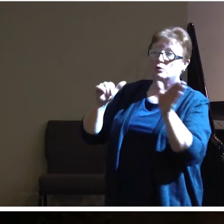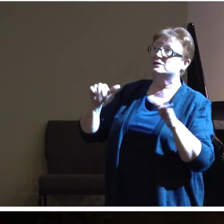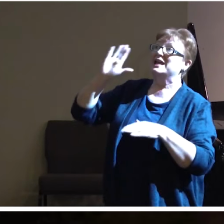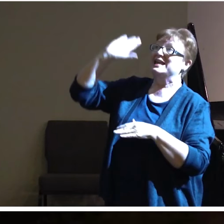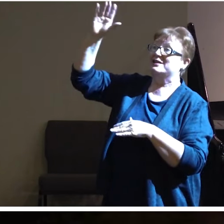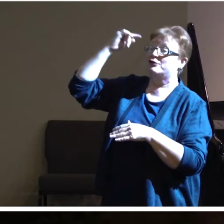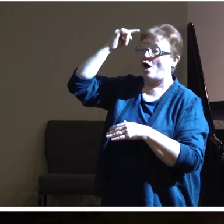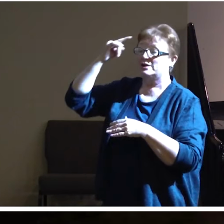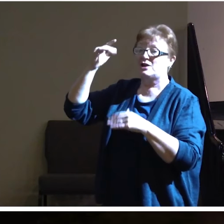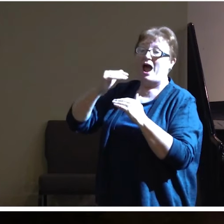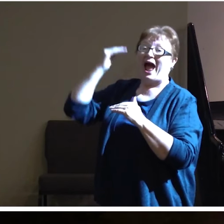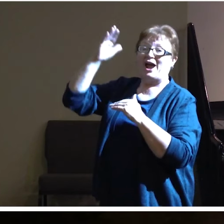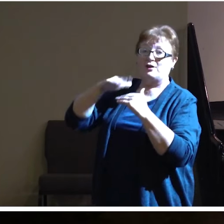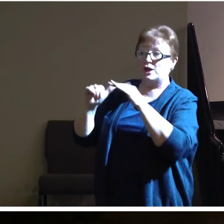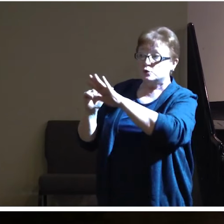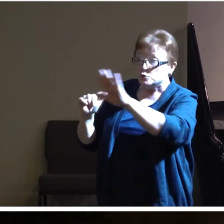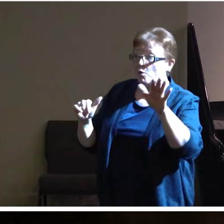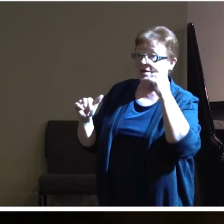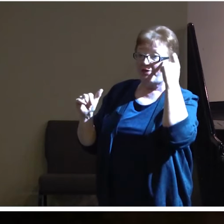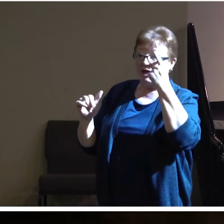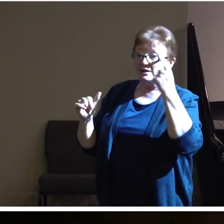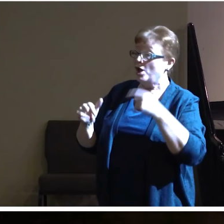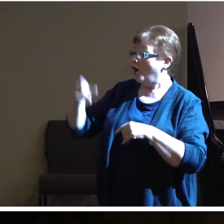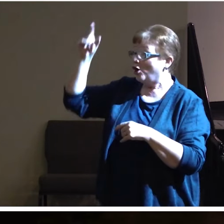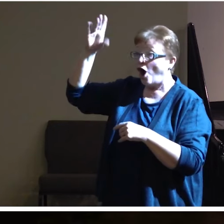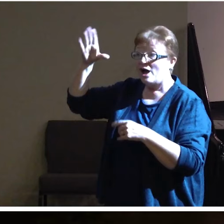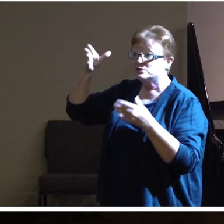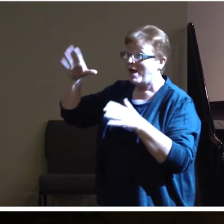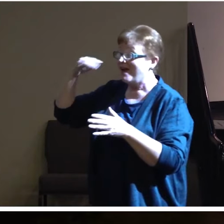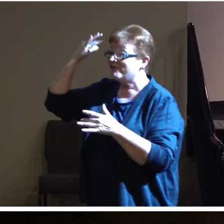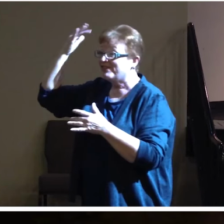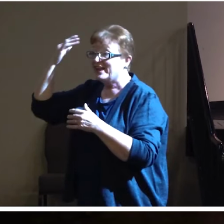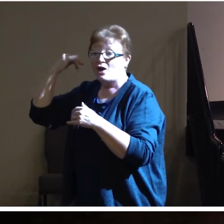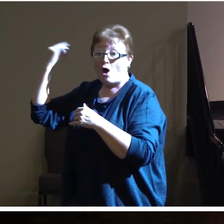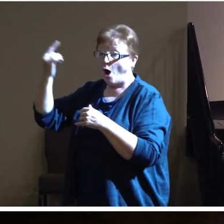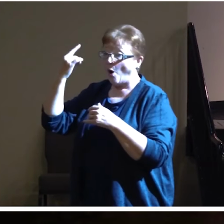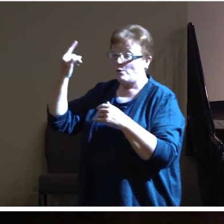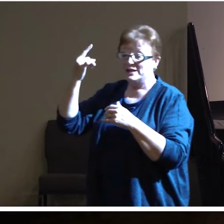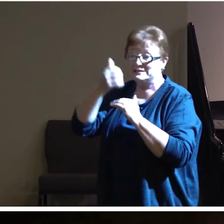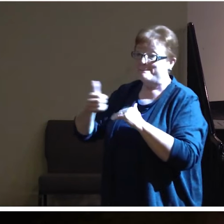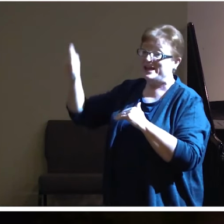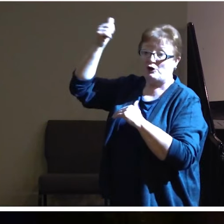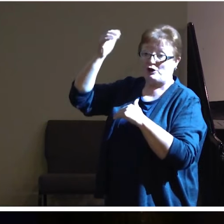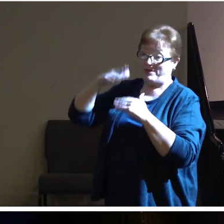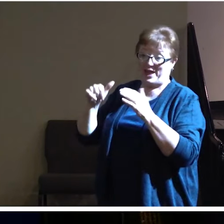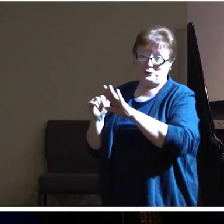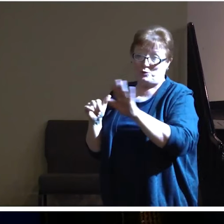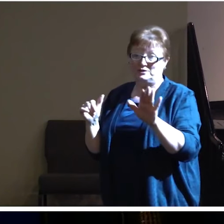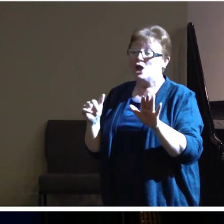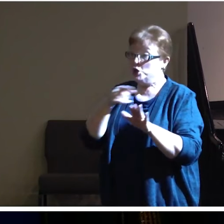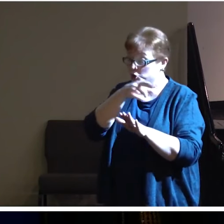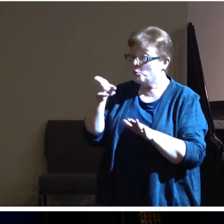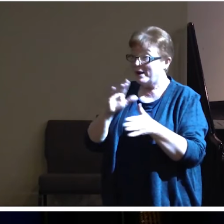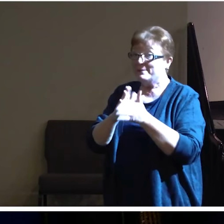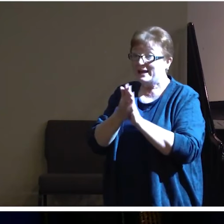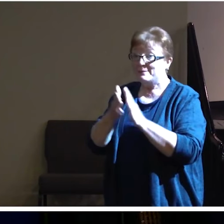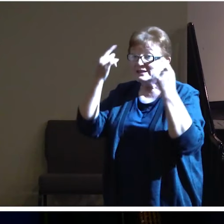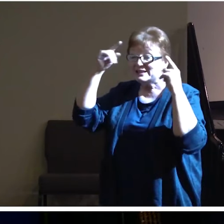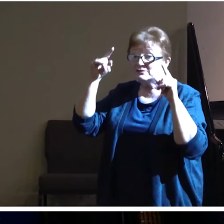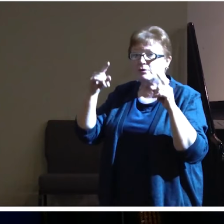thoughts. In other words, God's thinking on things is always superior to ours. So if you really want to live your life successfully, be reasonable.